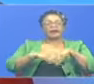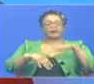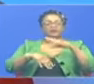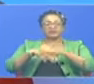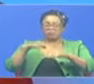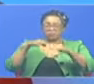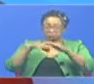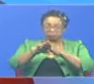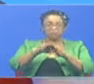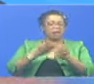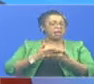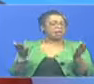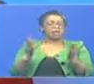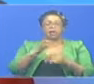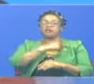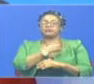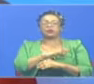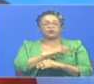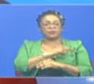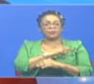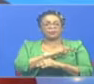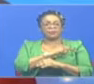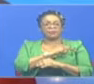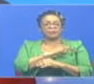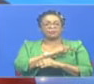these facilities.